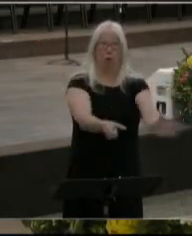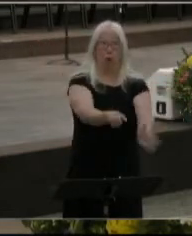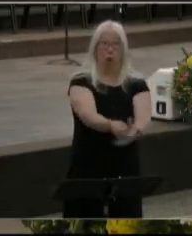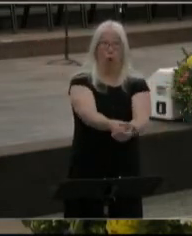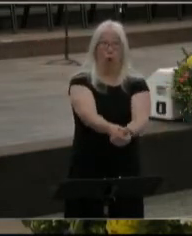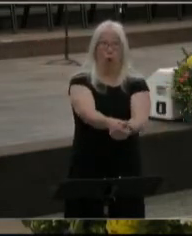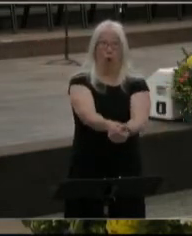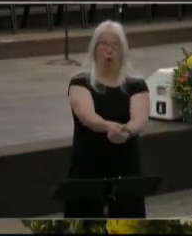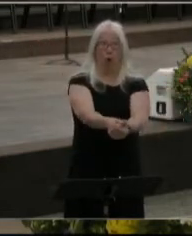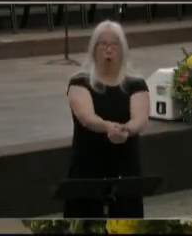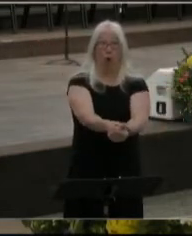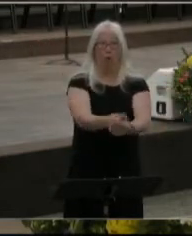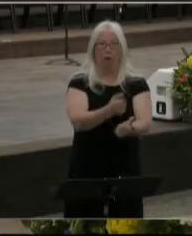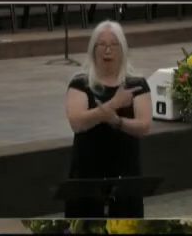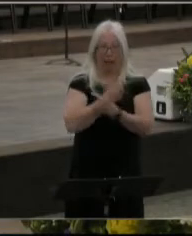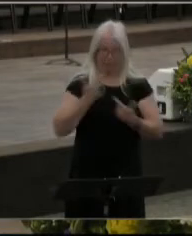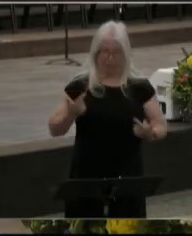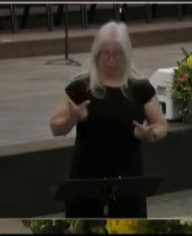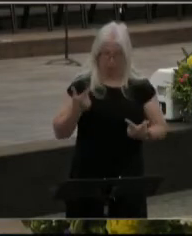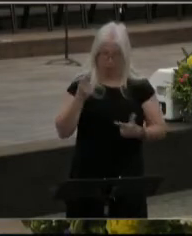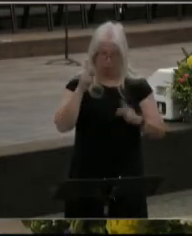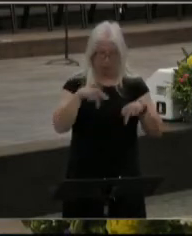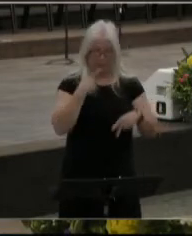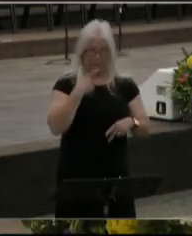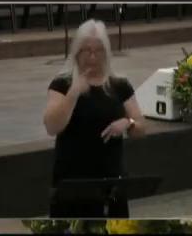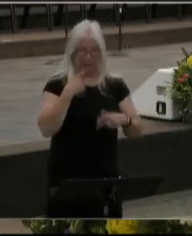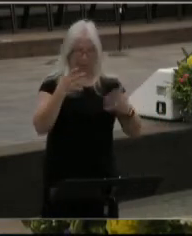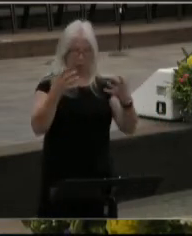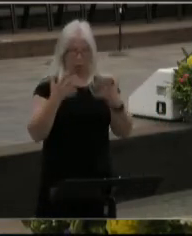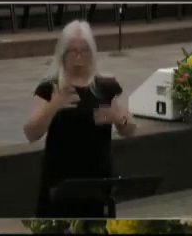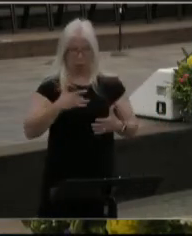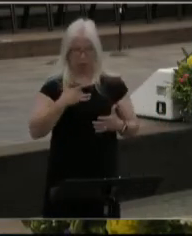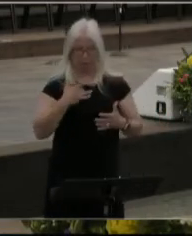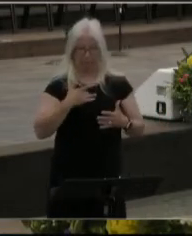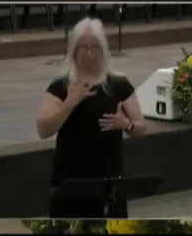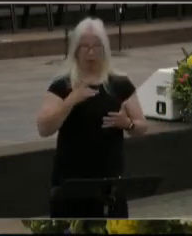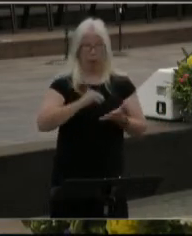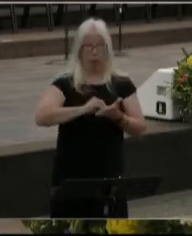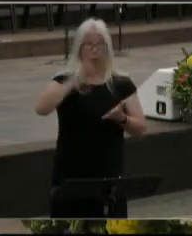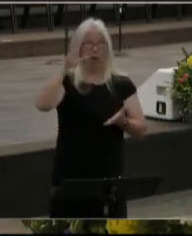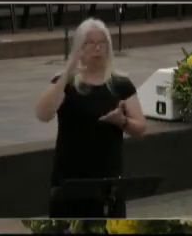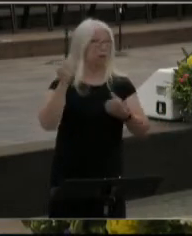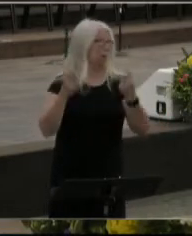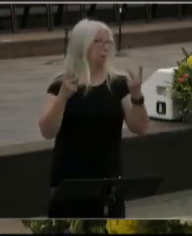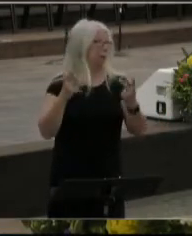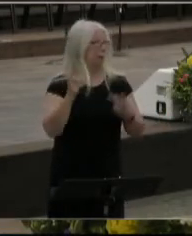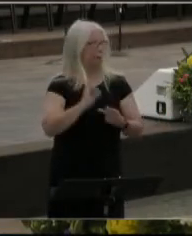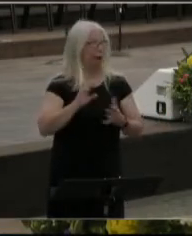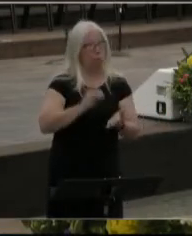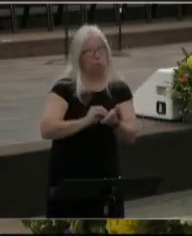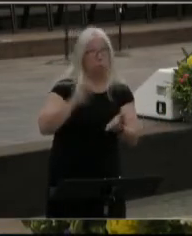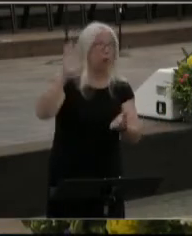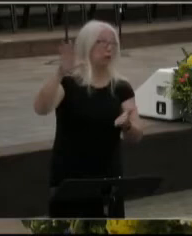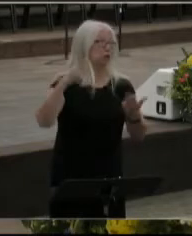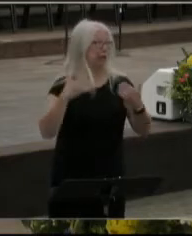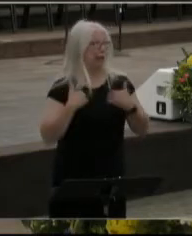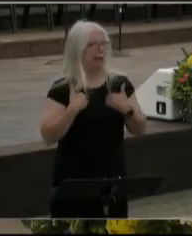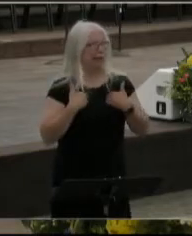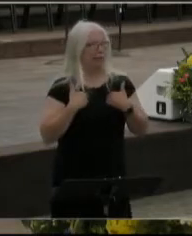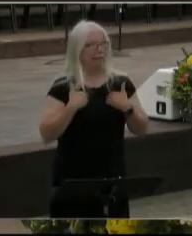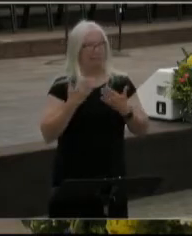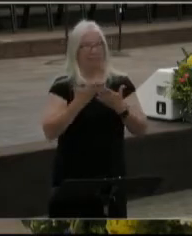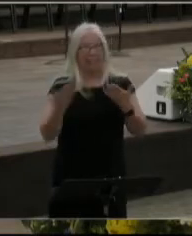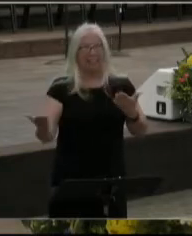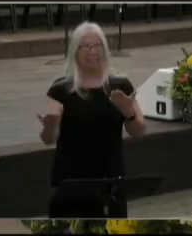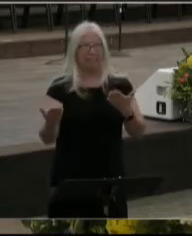on for dear life. One person said this, if you want to feel rich, because so many people are about being rich and having